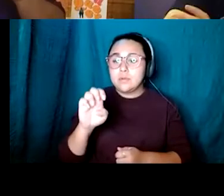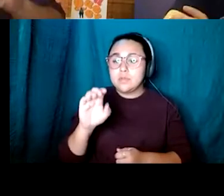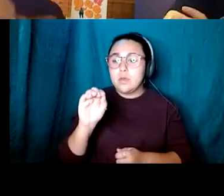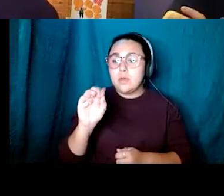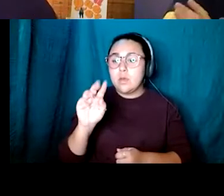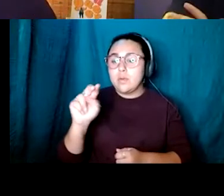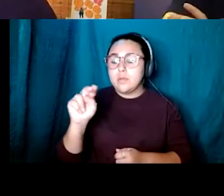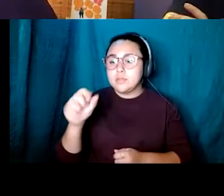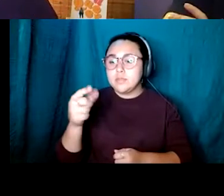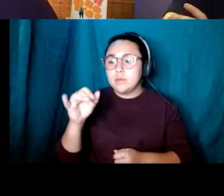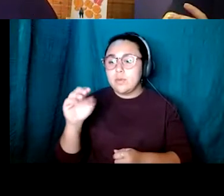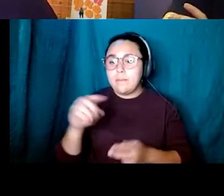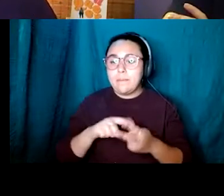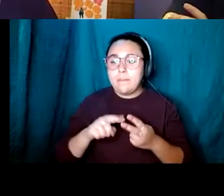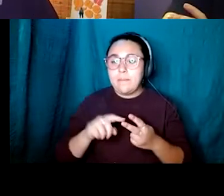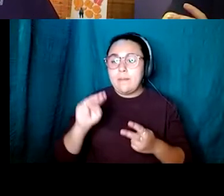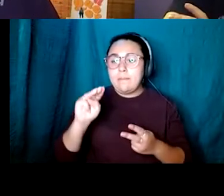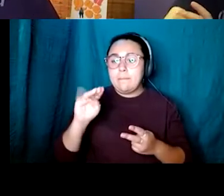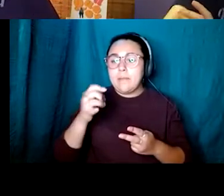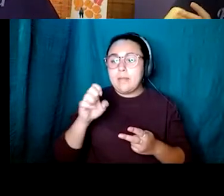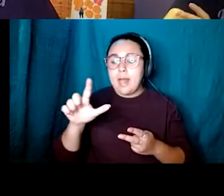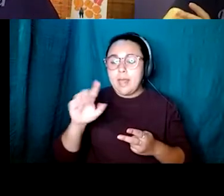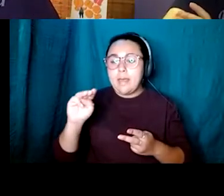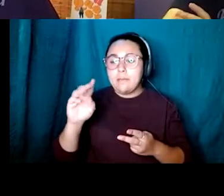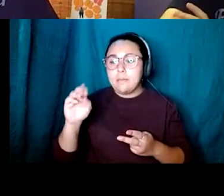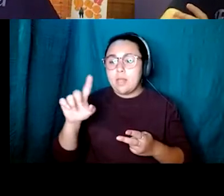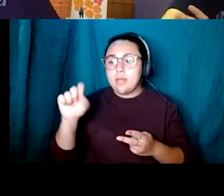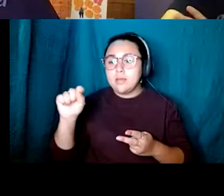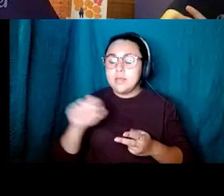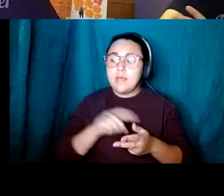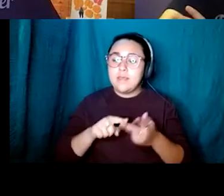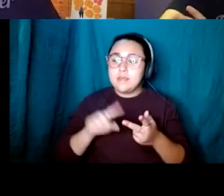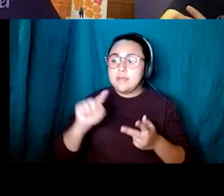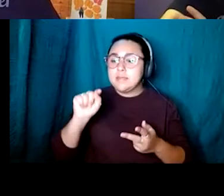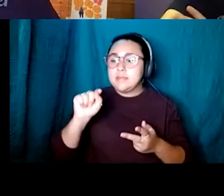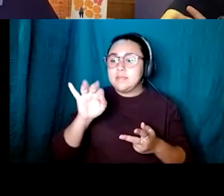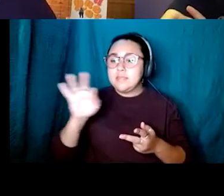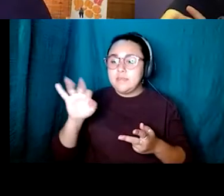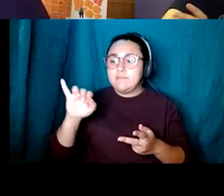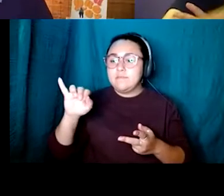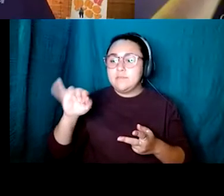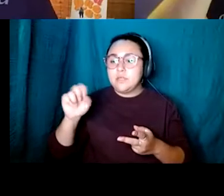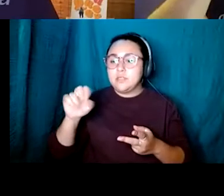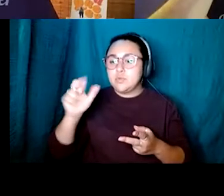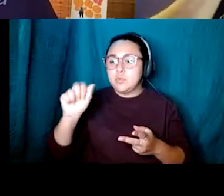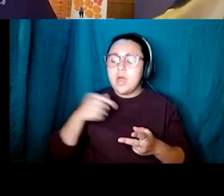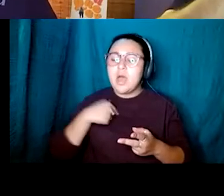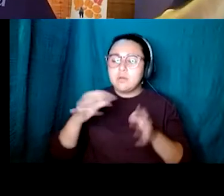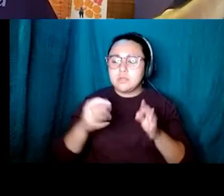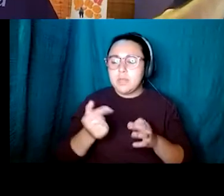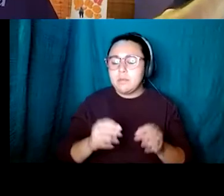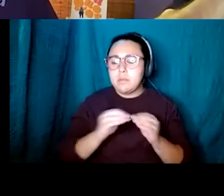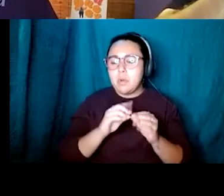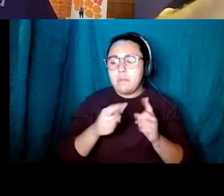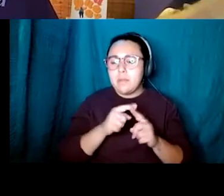M. Morales, and Tiff Joshua TJ Ferentini. And I'm gonna tell you a little bit more about their bios when we get to each of